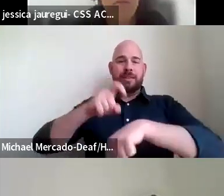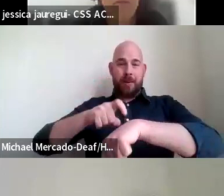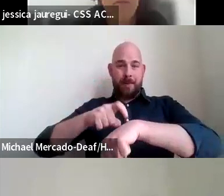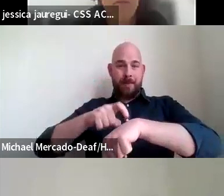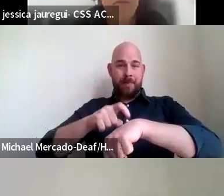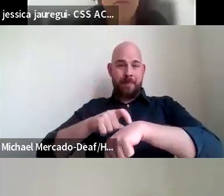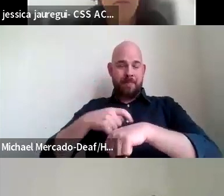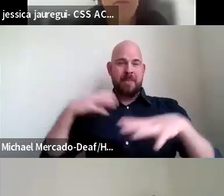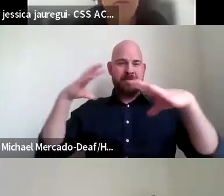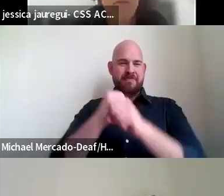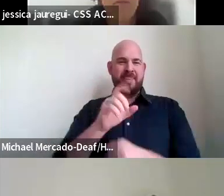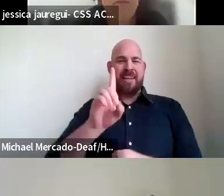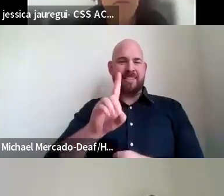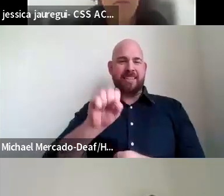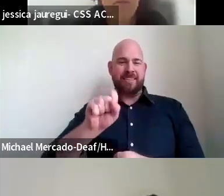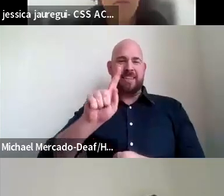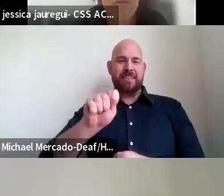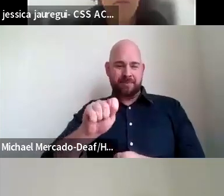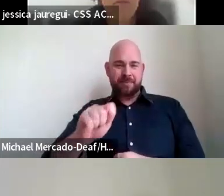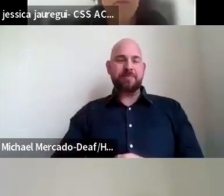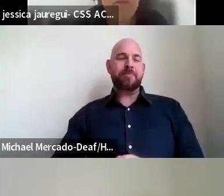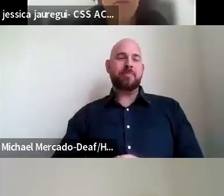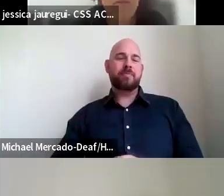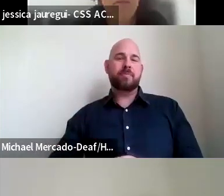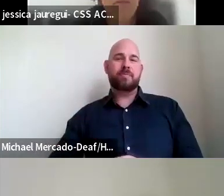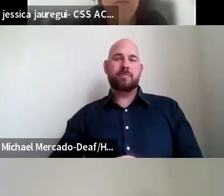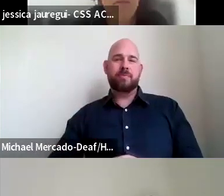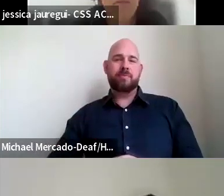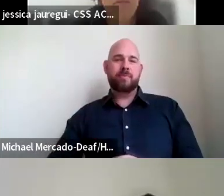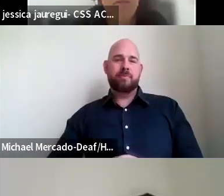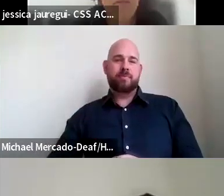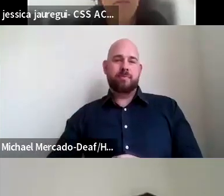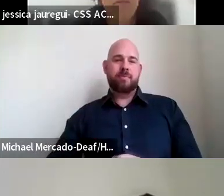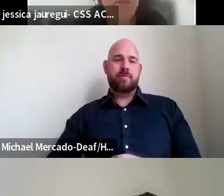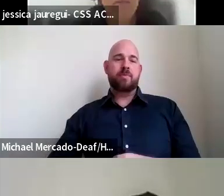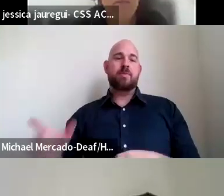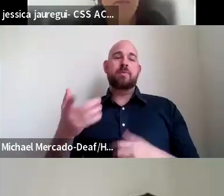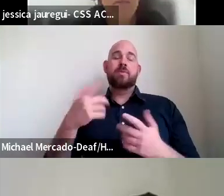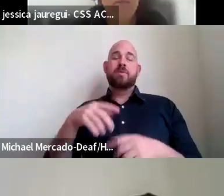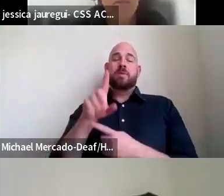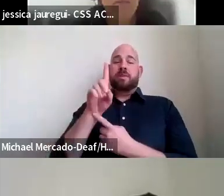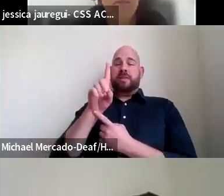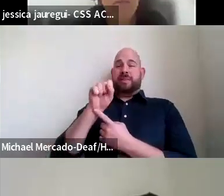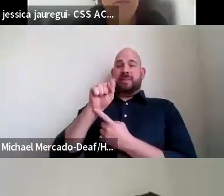DST, which is Deaf Standard Time. So we call that DST.